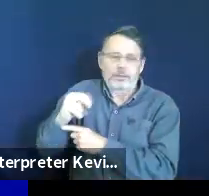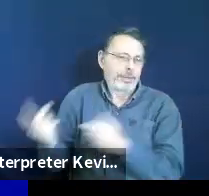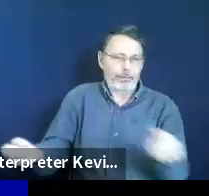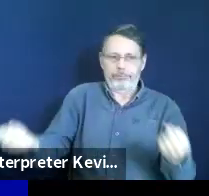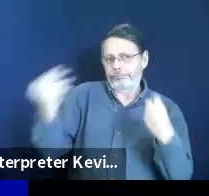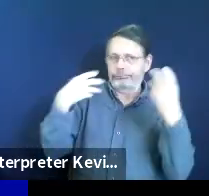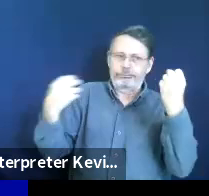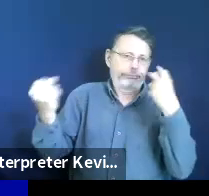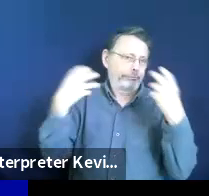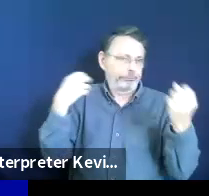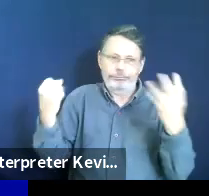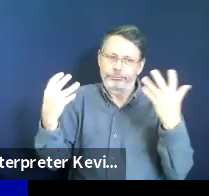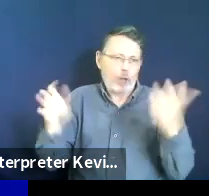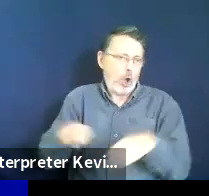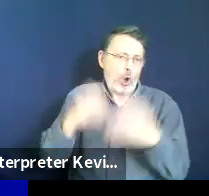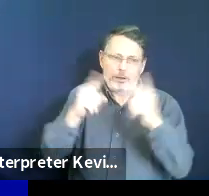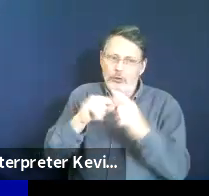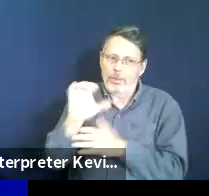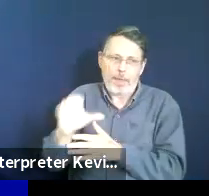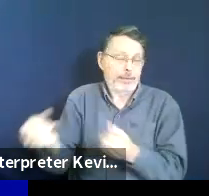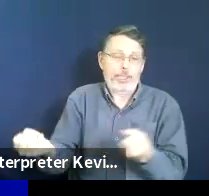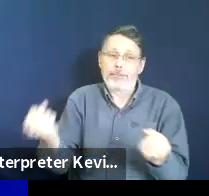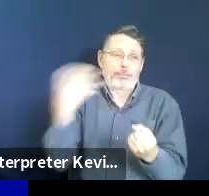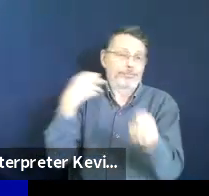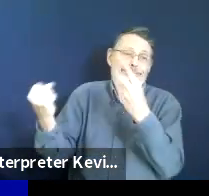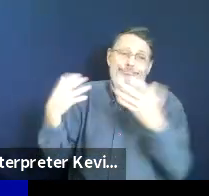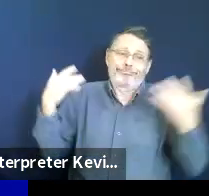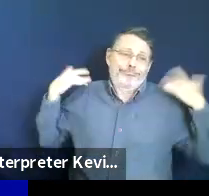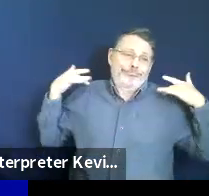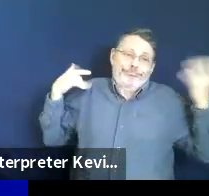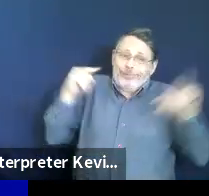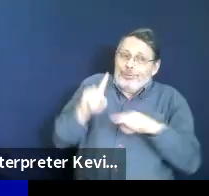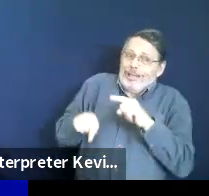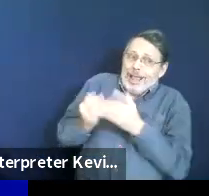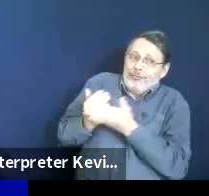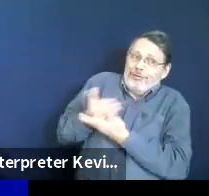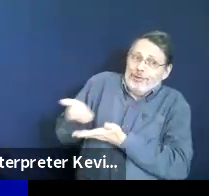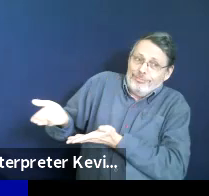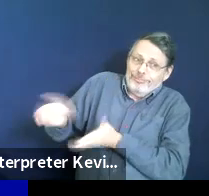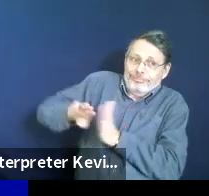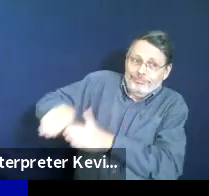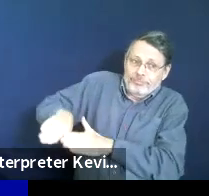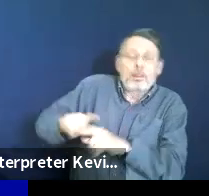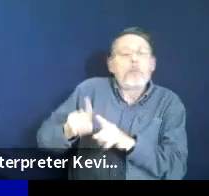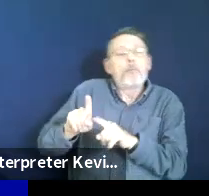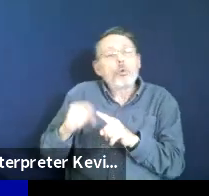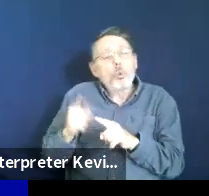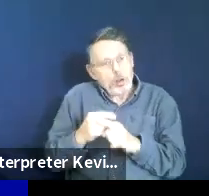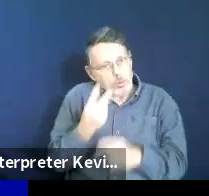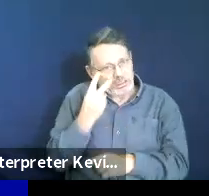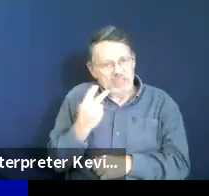lot of complaints that we don't have any authority to review. But, you know, when we're reviewing a complaint that is